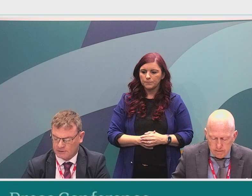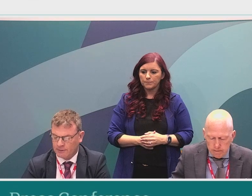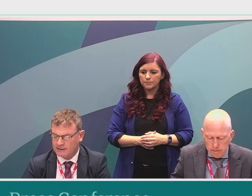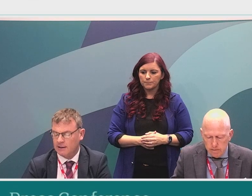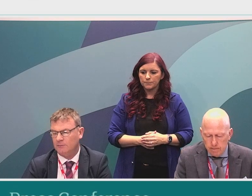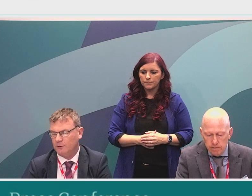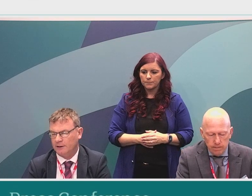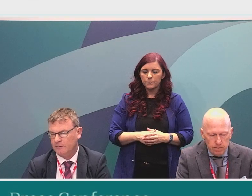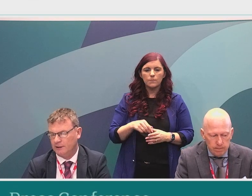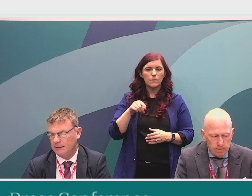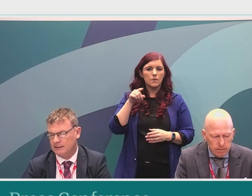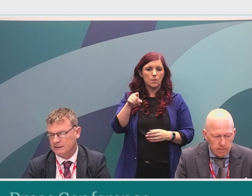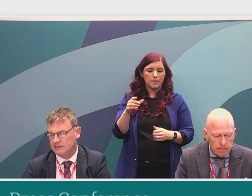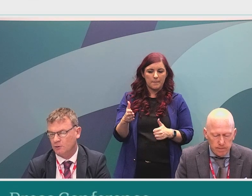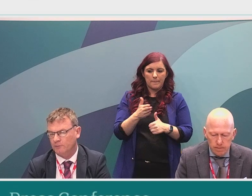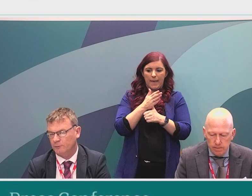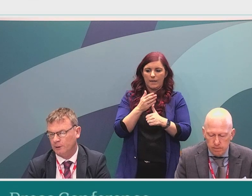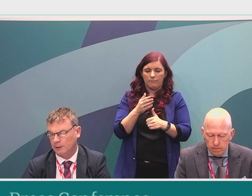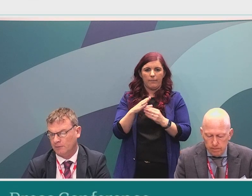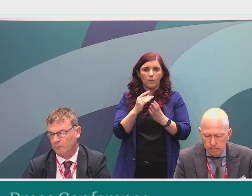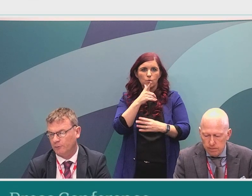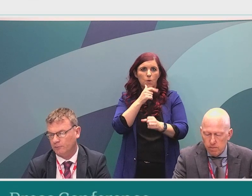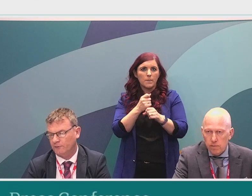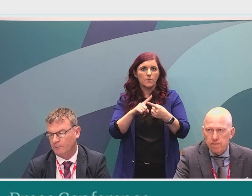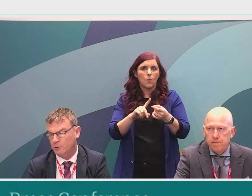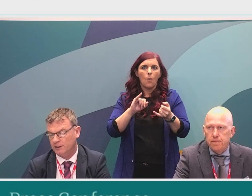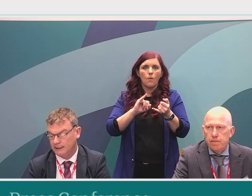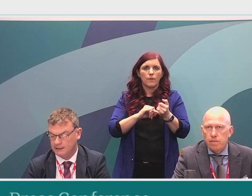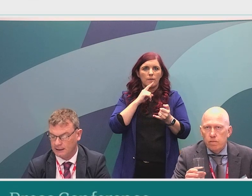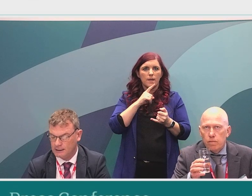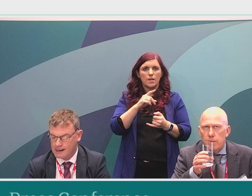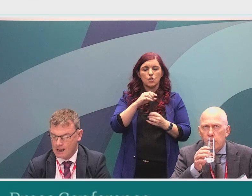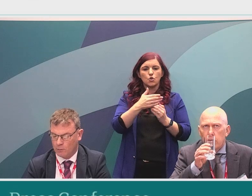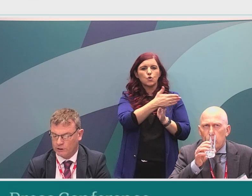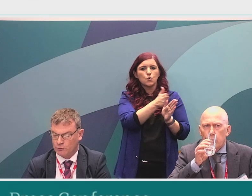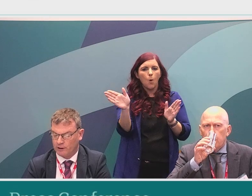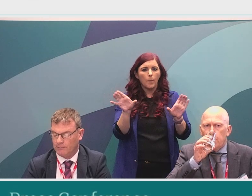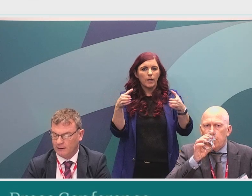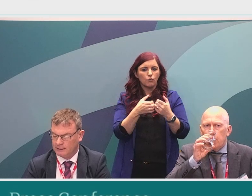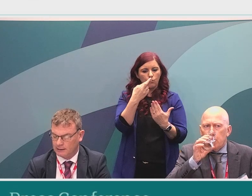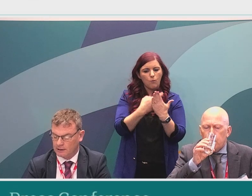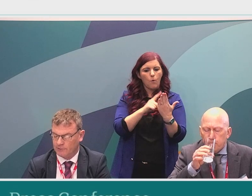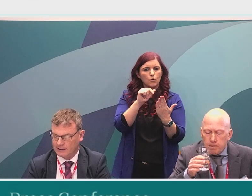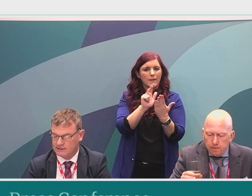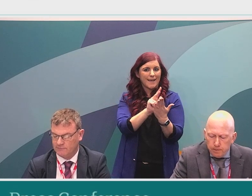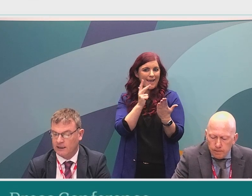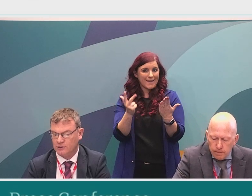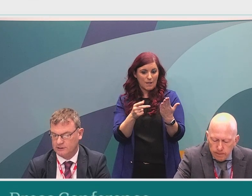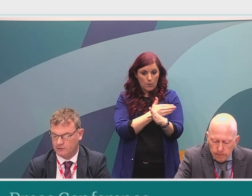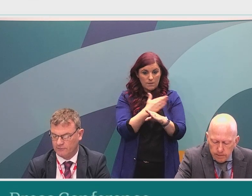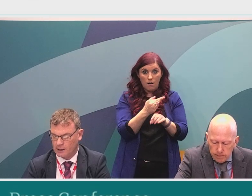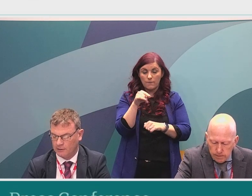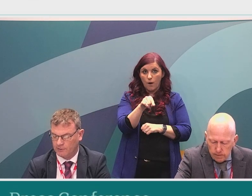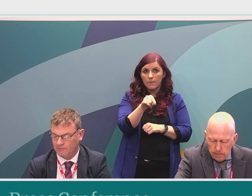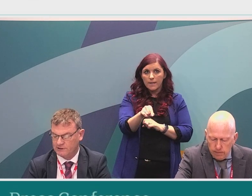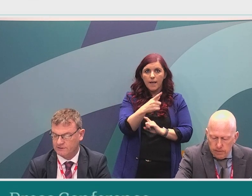The actual main starting point here really is the Scoping Group report from 2018, which recommended that a comprehensive national